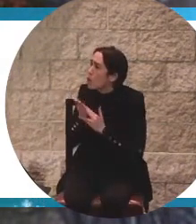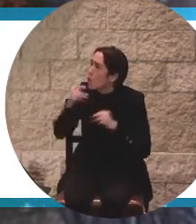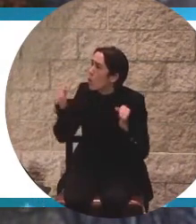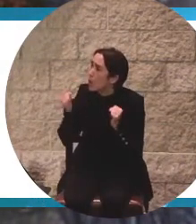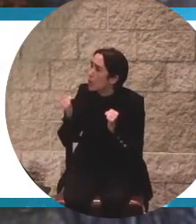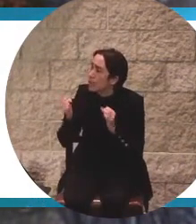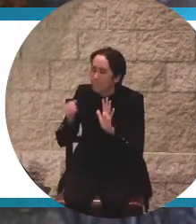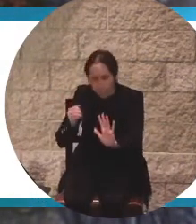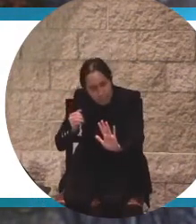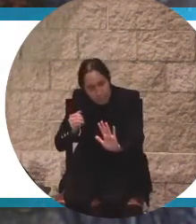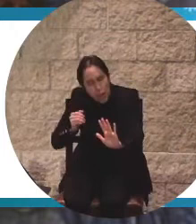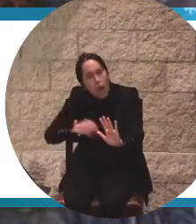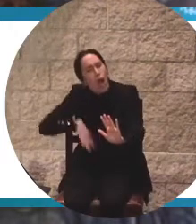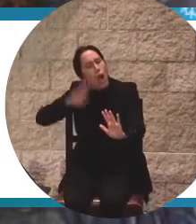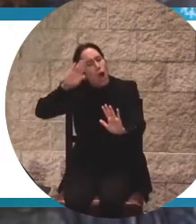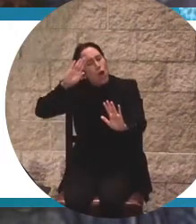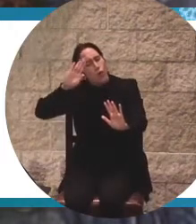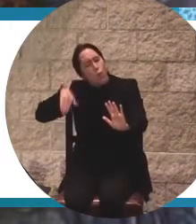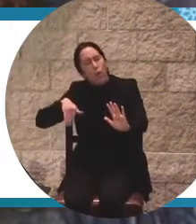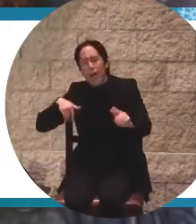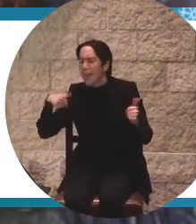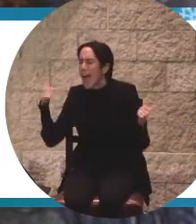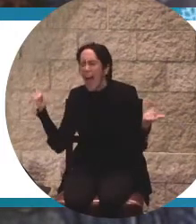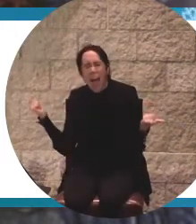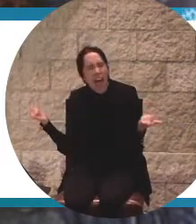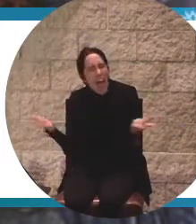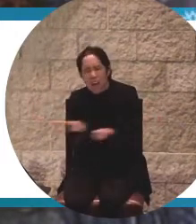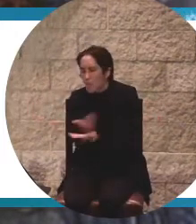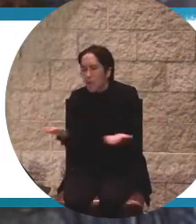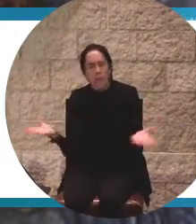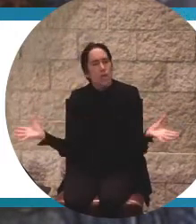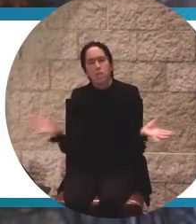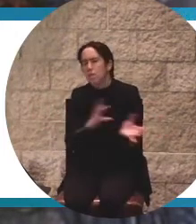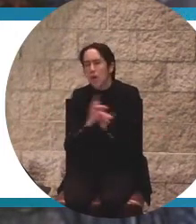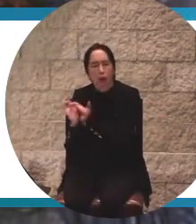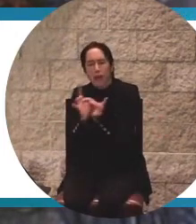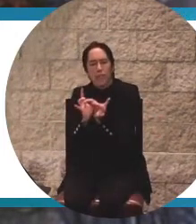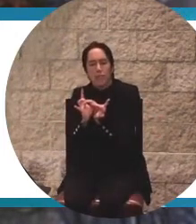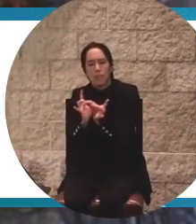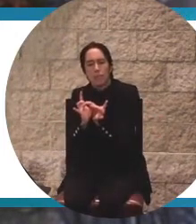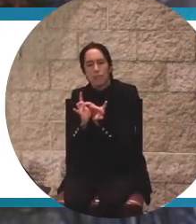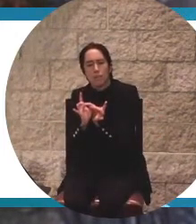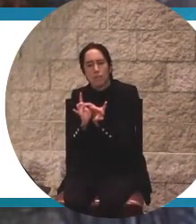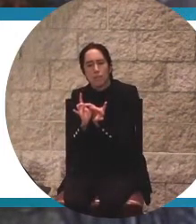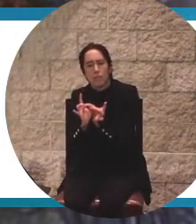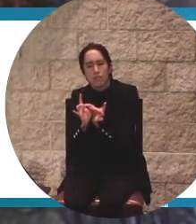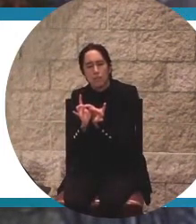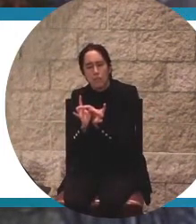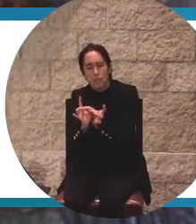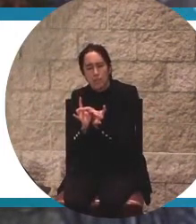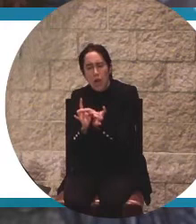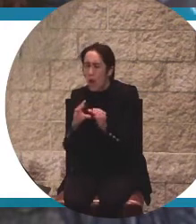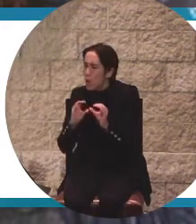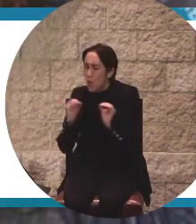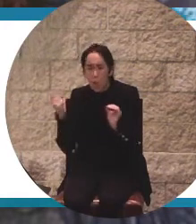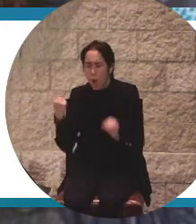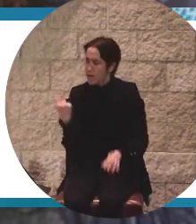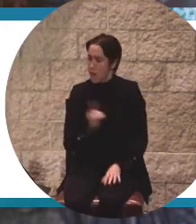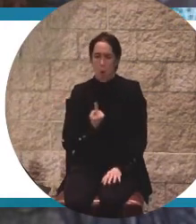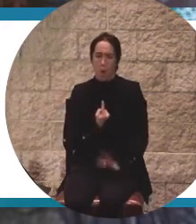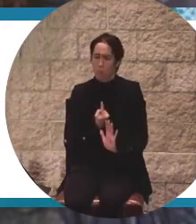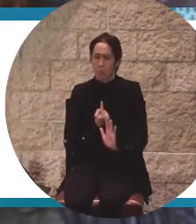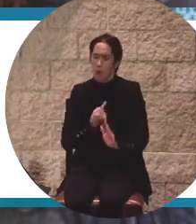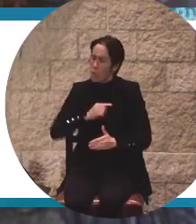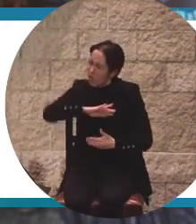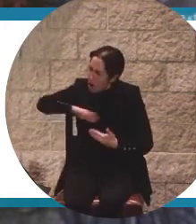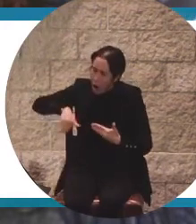things are connected and woven together. We do it because we're not doing it alone. Along